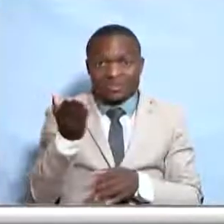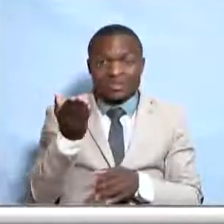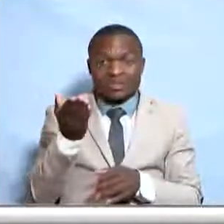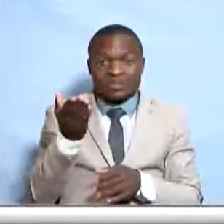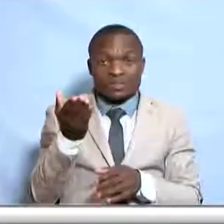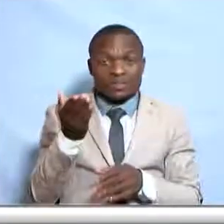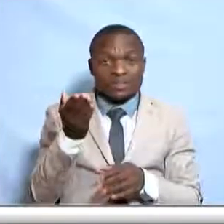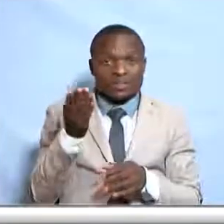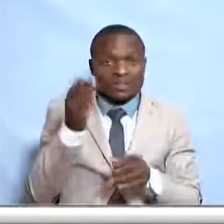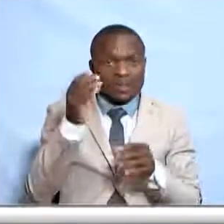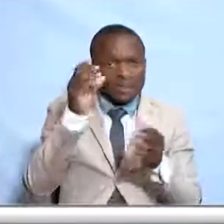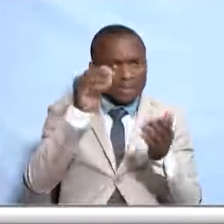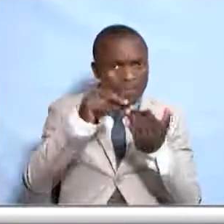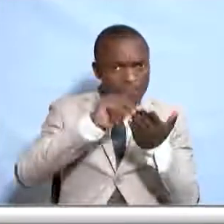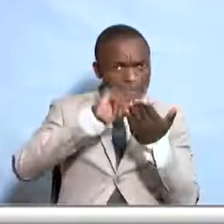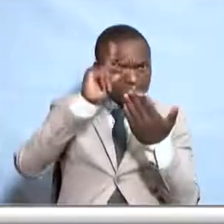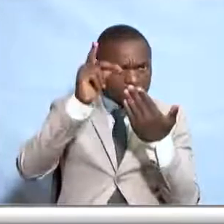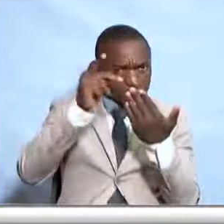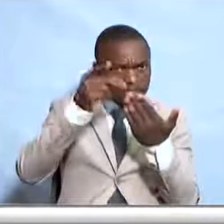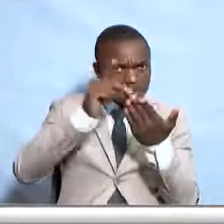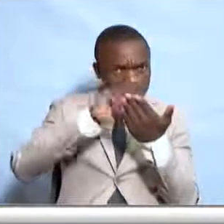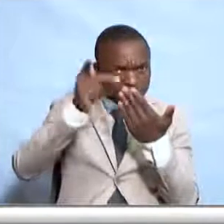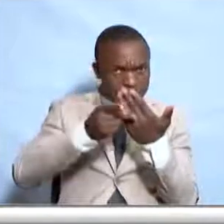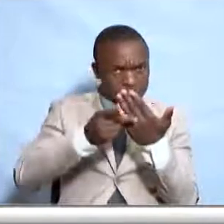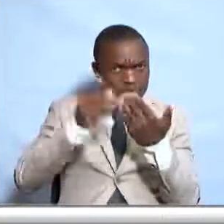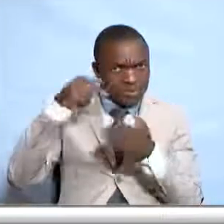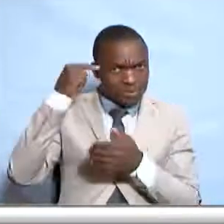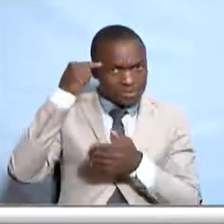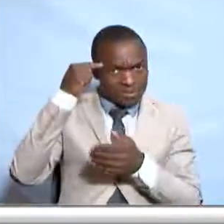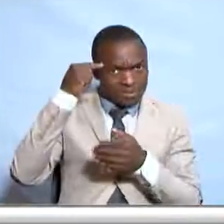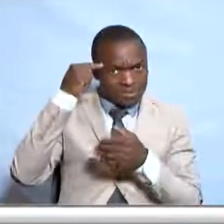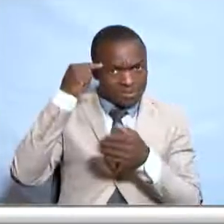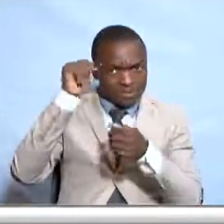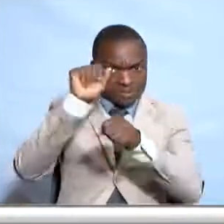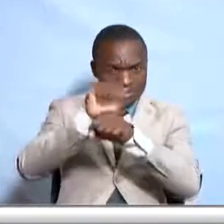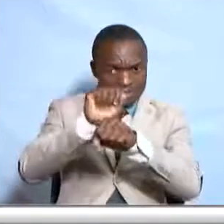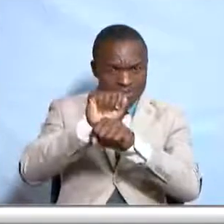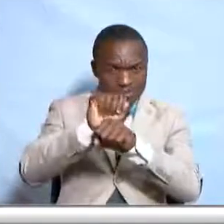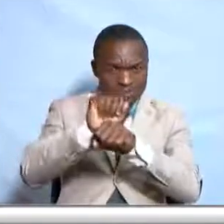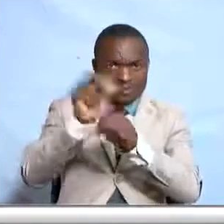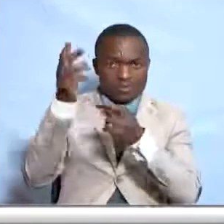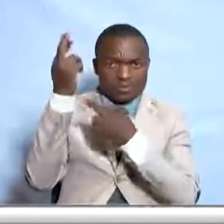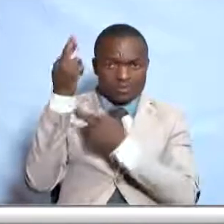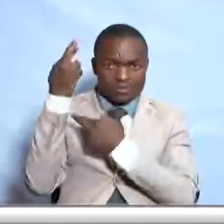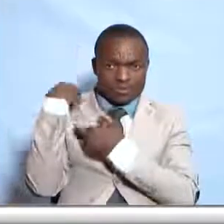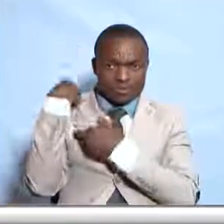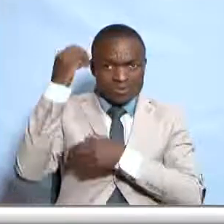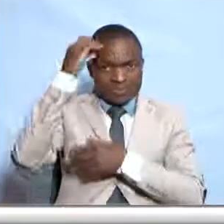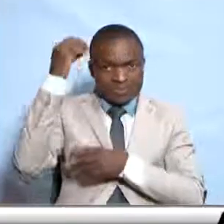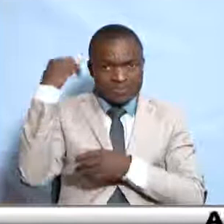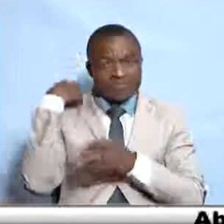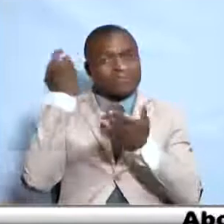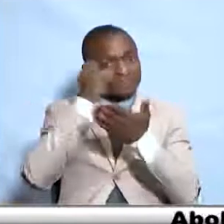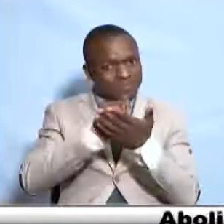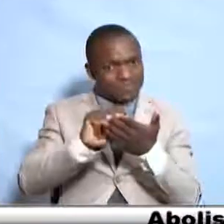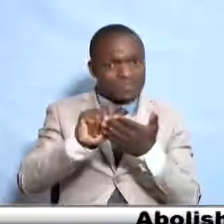of government. And government, what I do know is that in terms of functionality, the Office of the Secretary